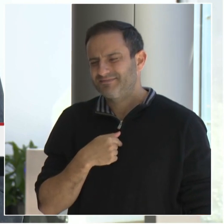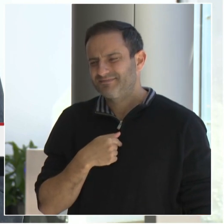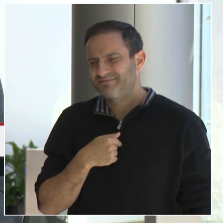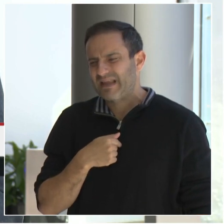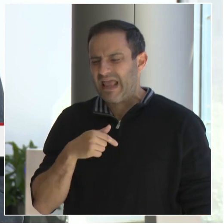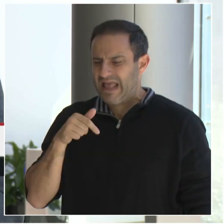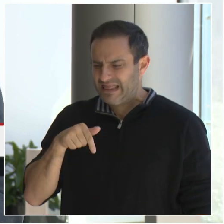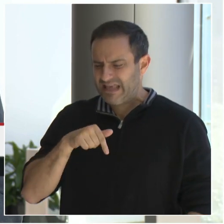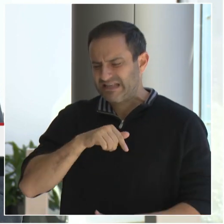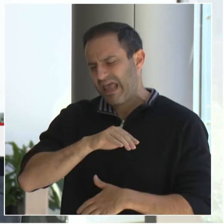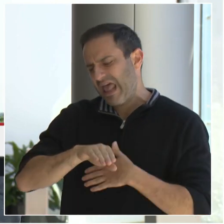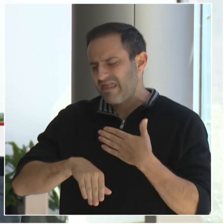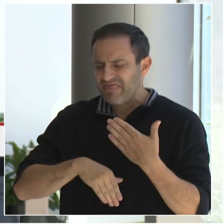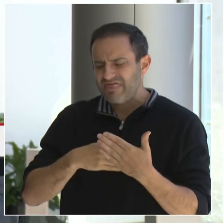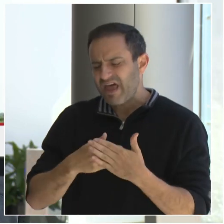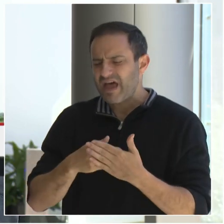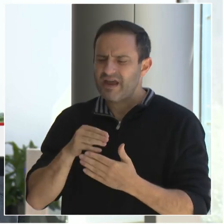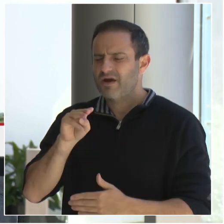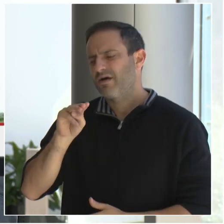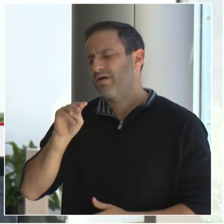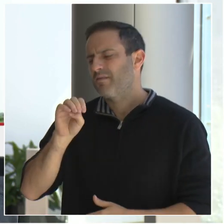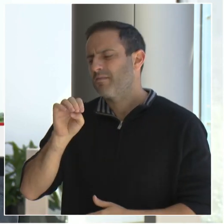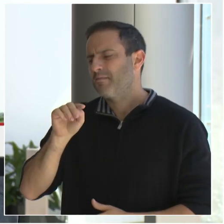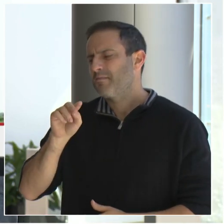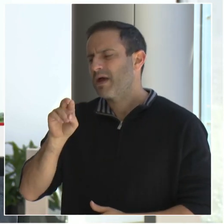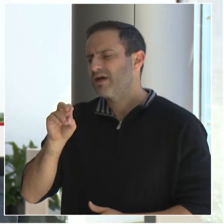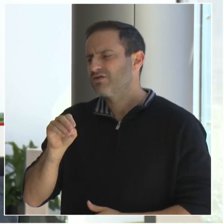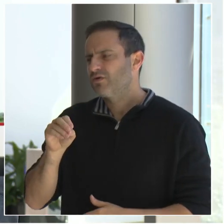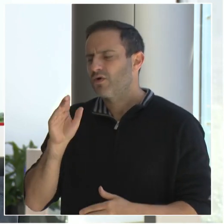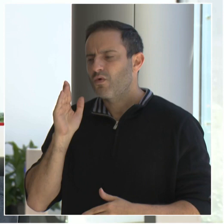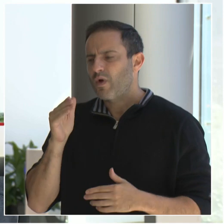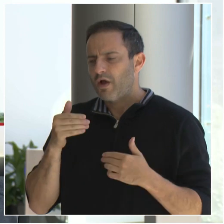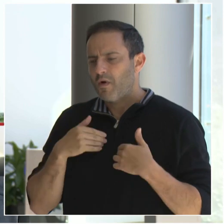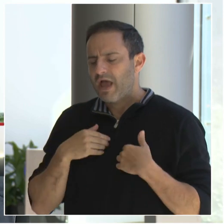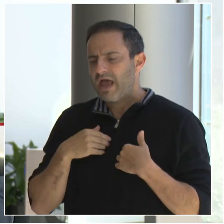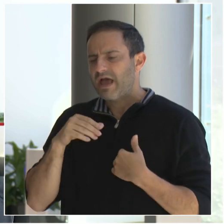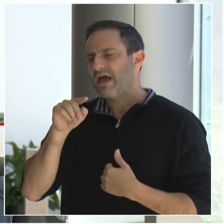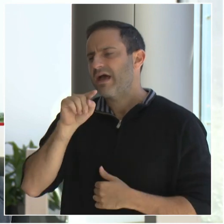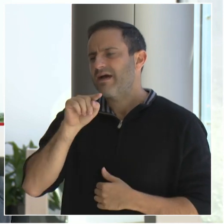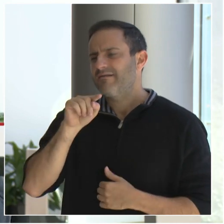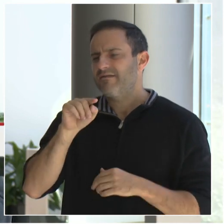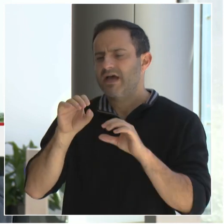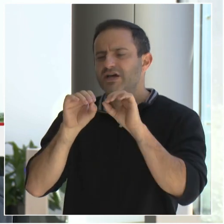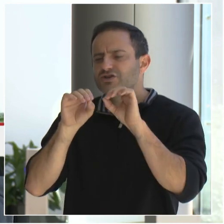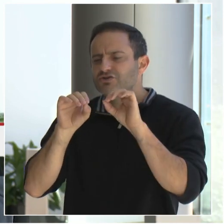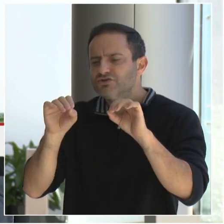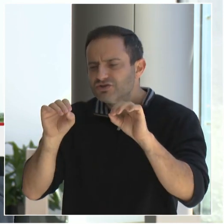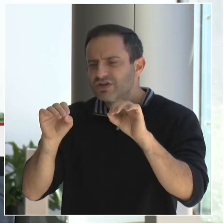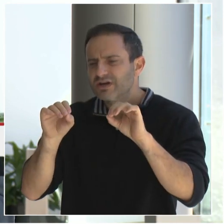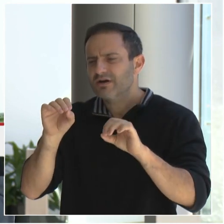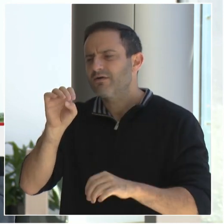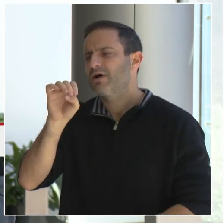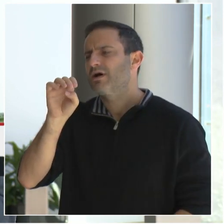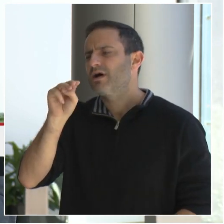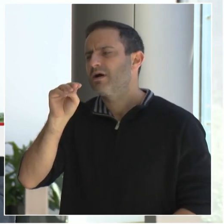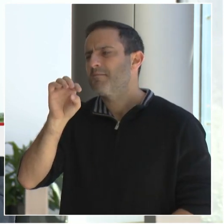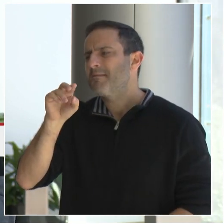an entire metro that will have zero emission buses by 2032.